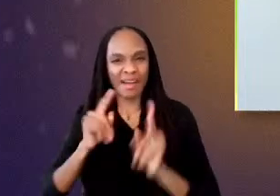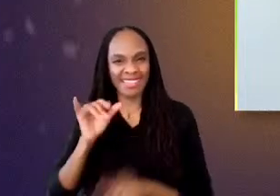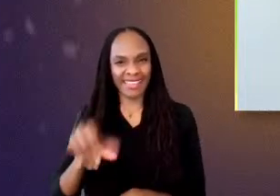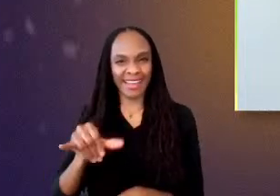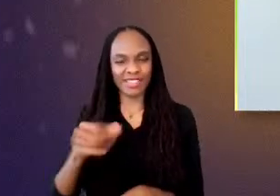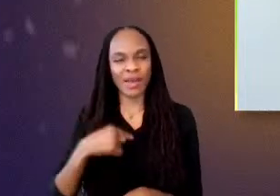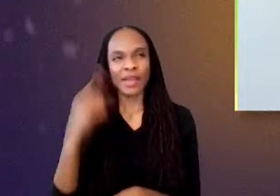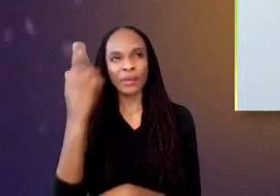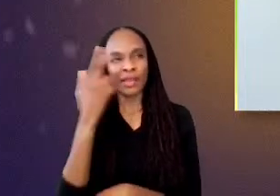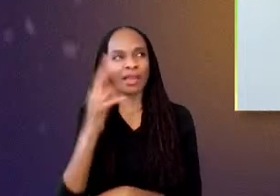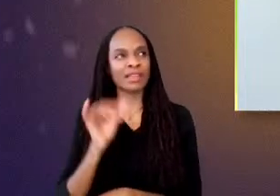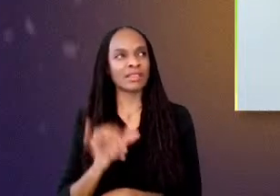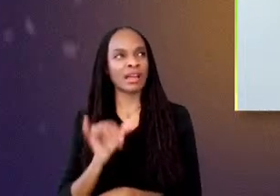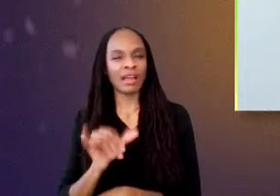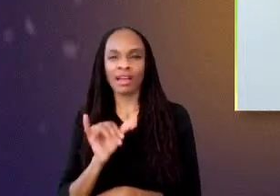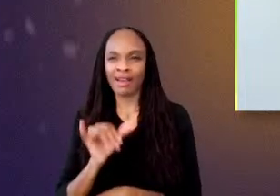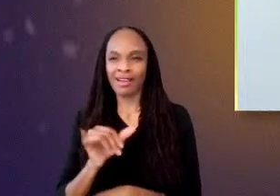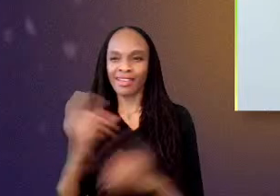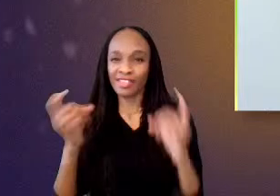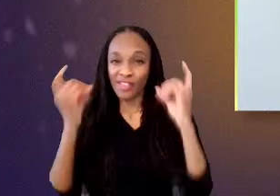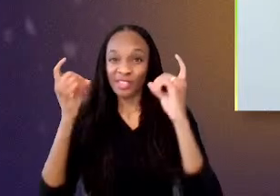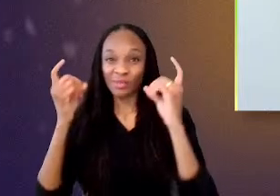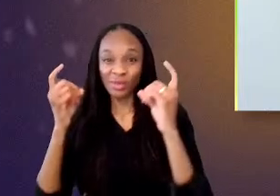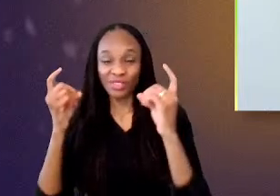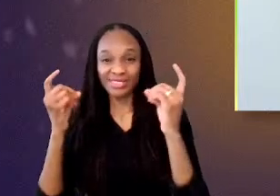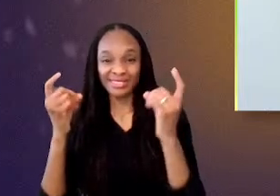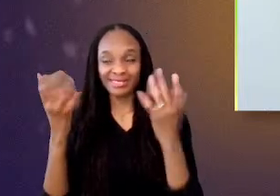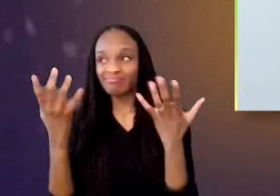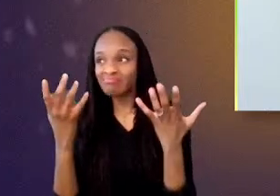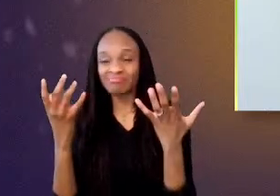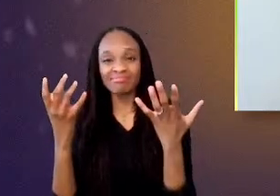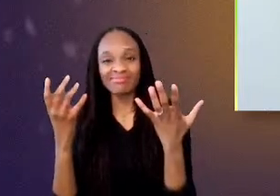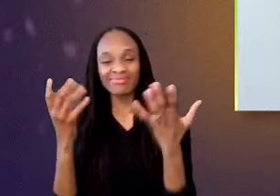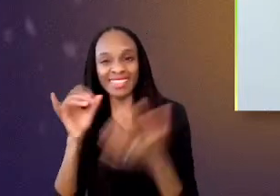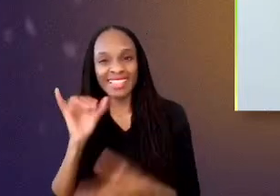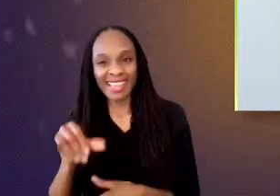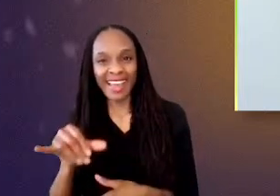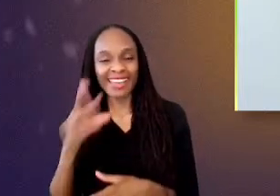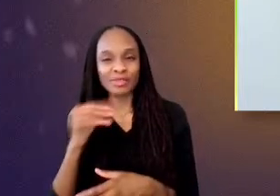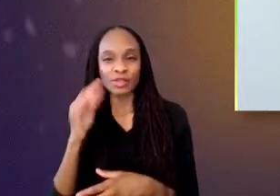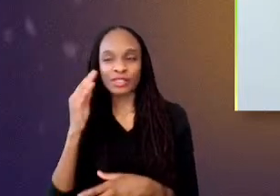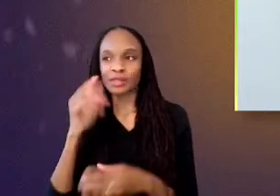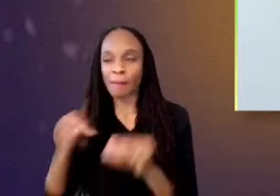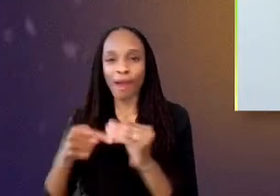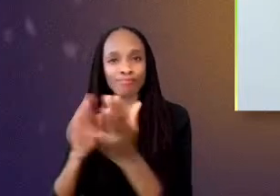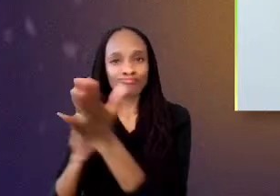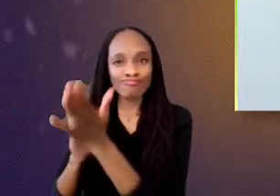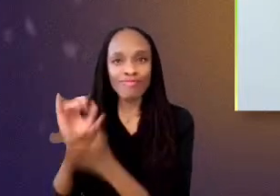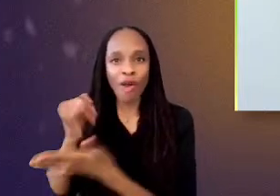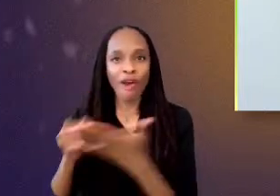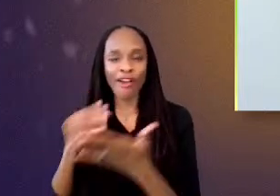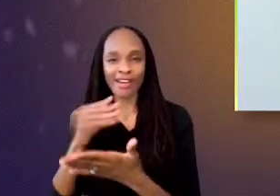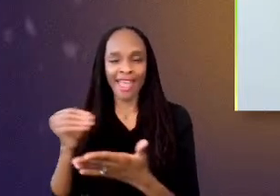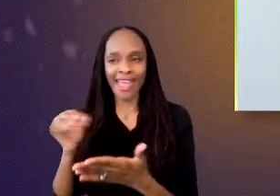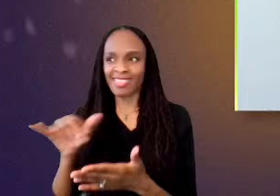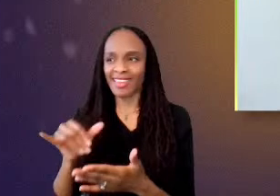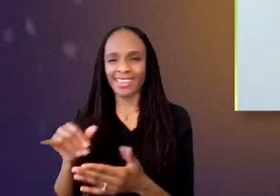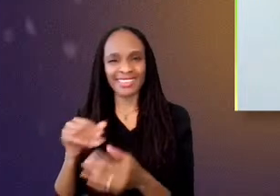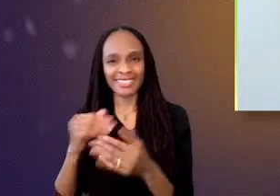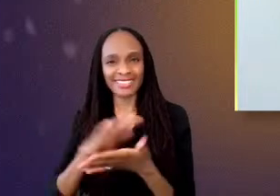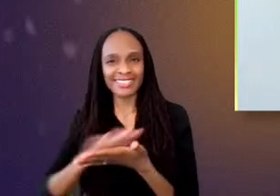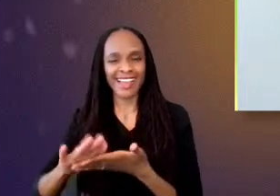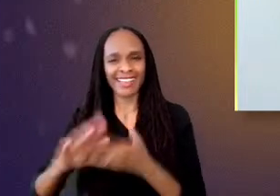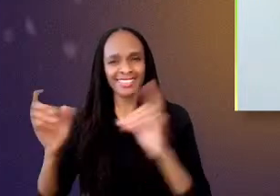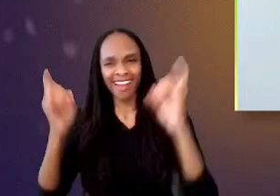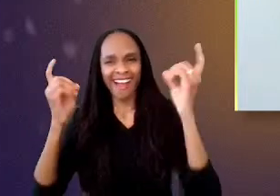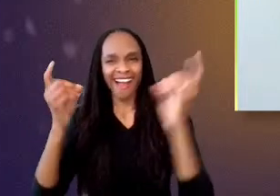I thought that the festival experience would really be about celebrating art and sort of like this victory lap for all of this hard work that you put on, you know,